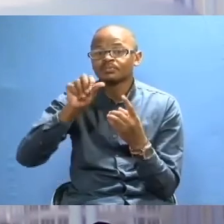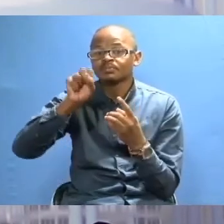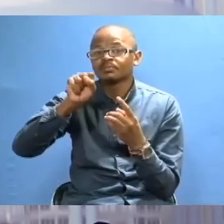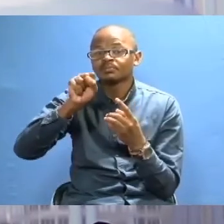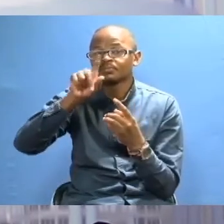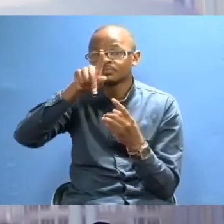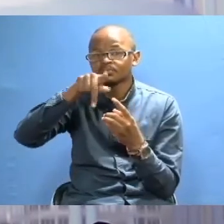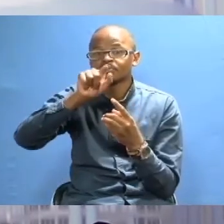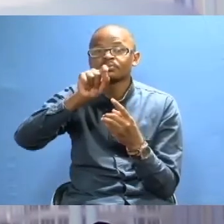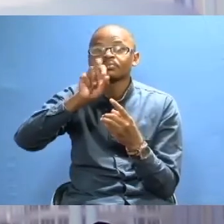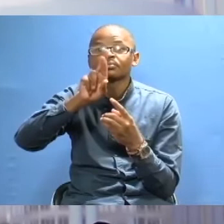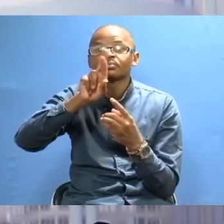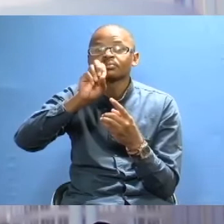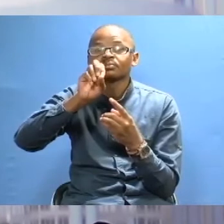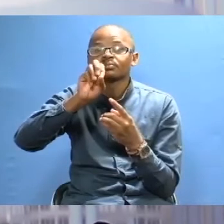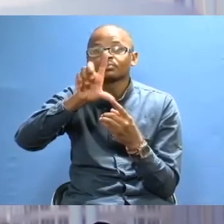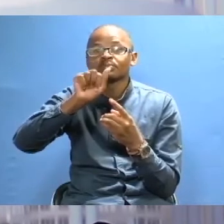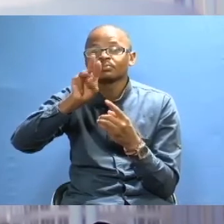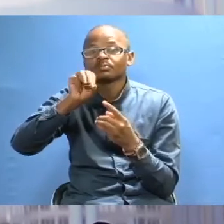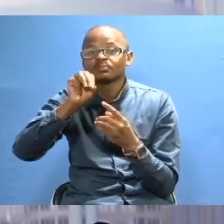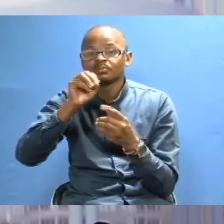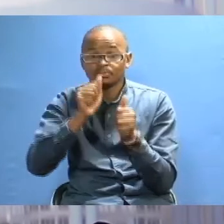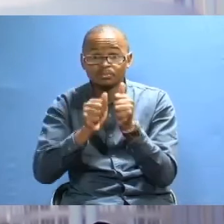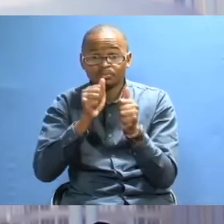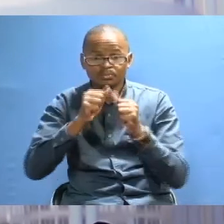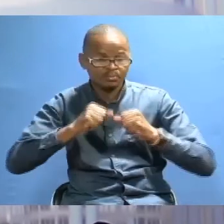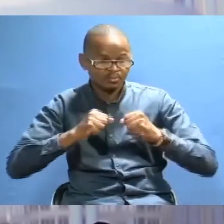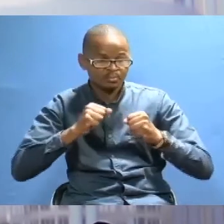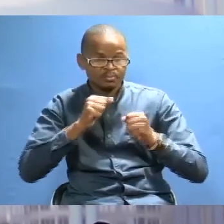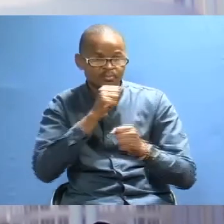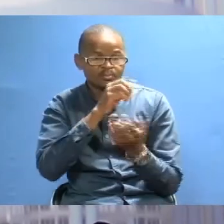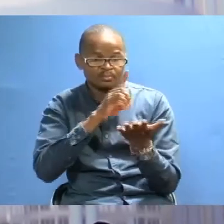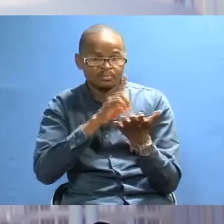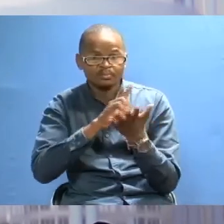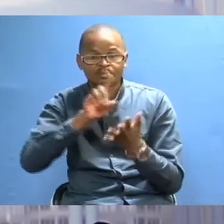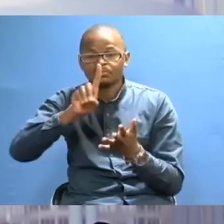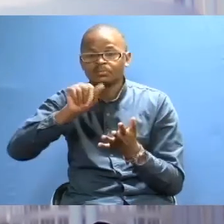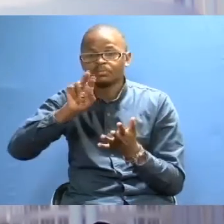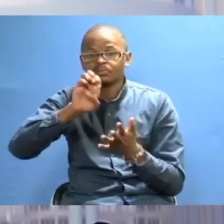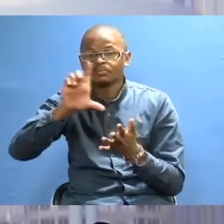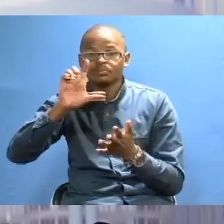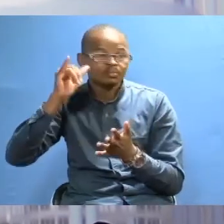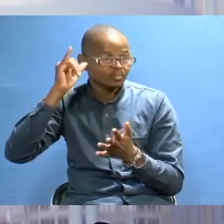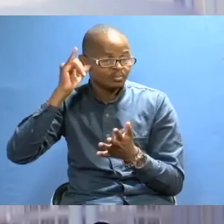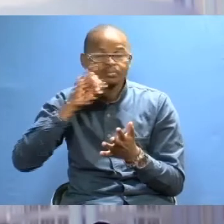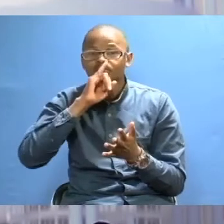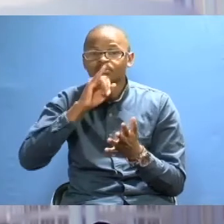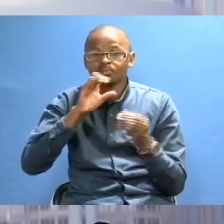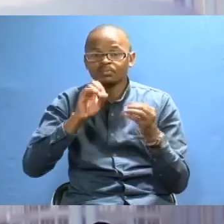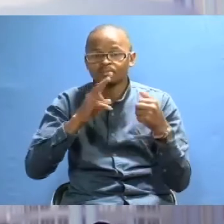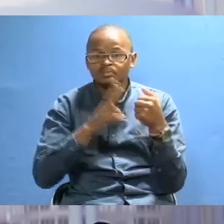Gas and Petroleum Engineering, which is headed by Dr. Daniel Oyo, whose mobile